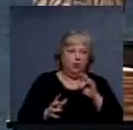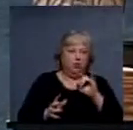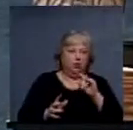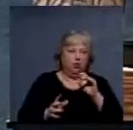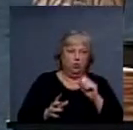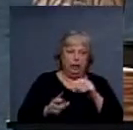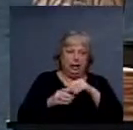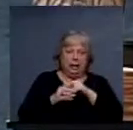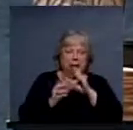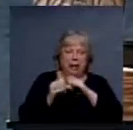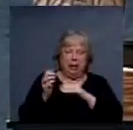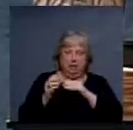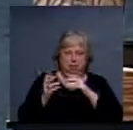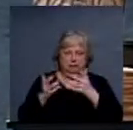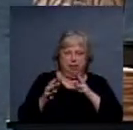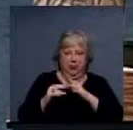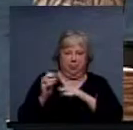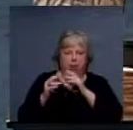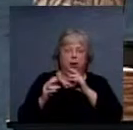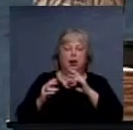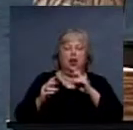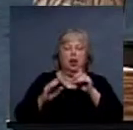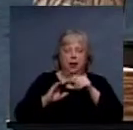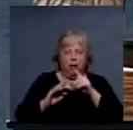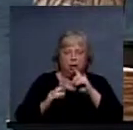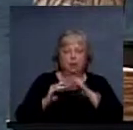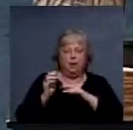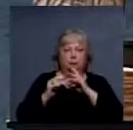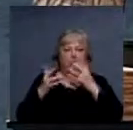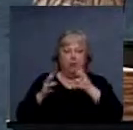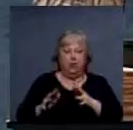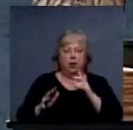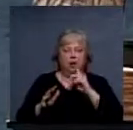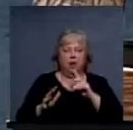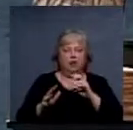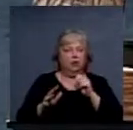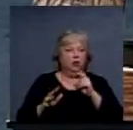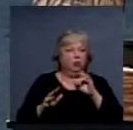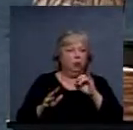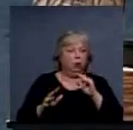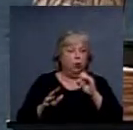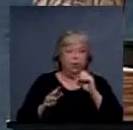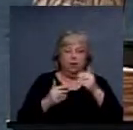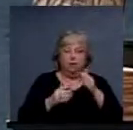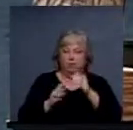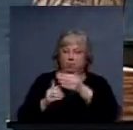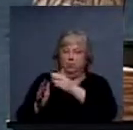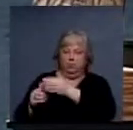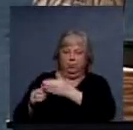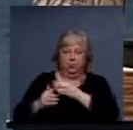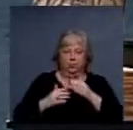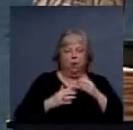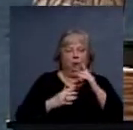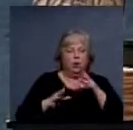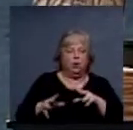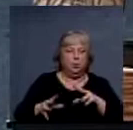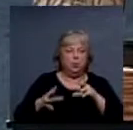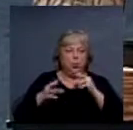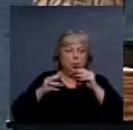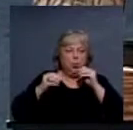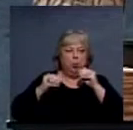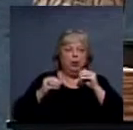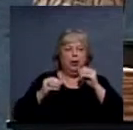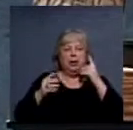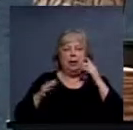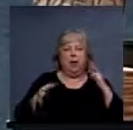constructed. These suites, when they construct them, will also absorb sound and thus block more sound being transmitted from the outside of the